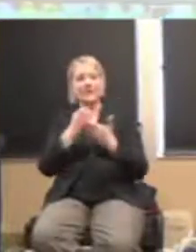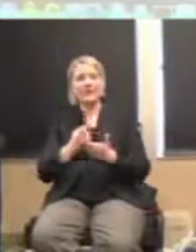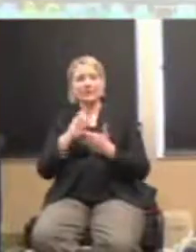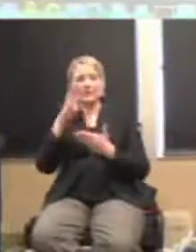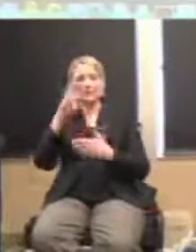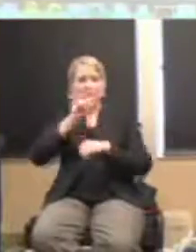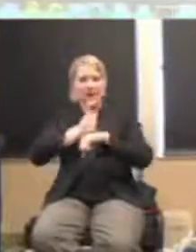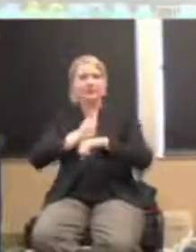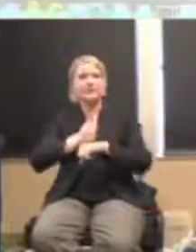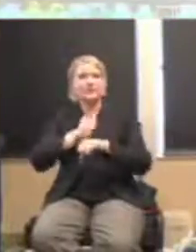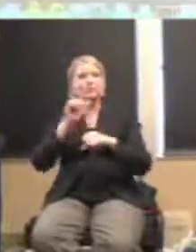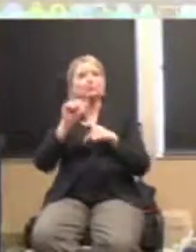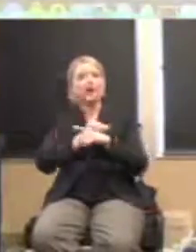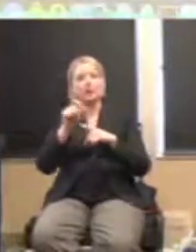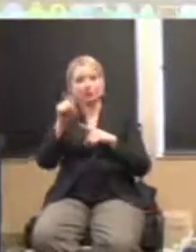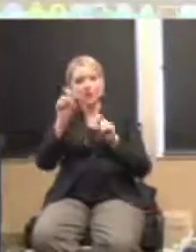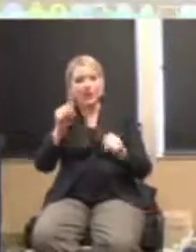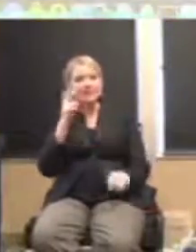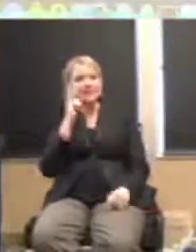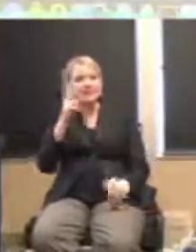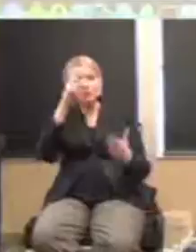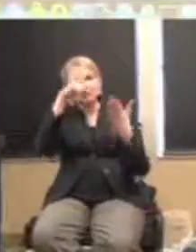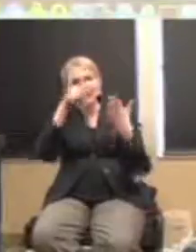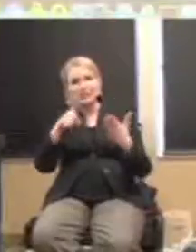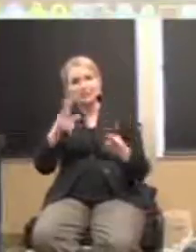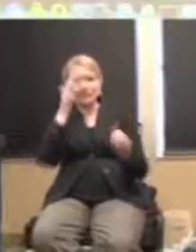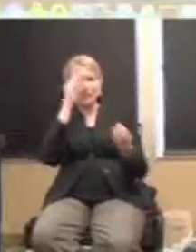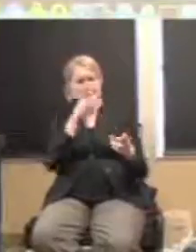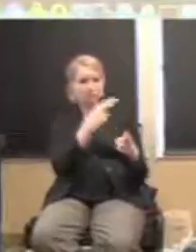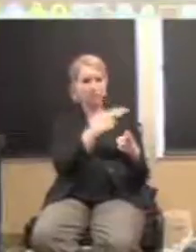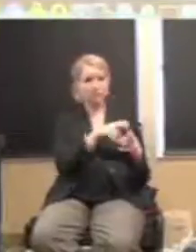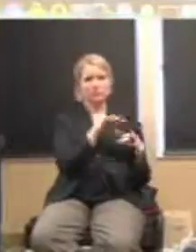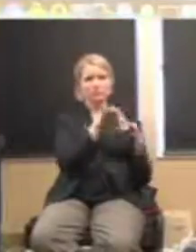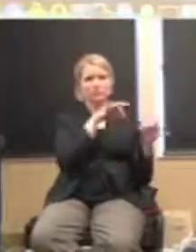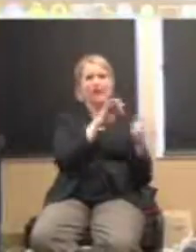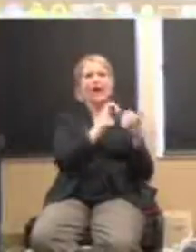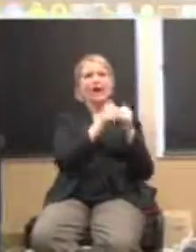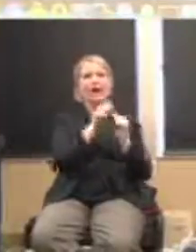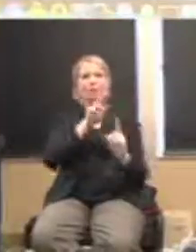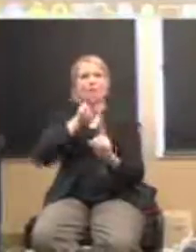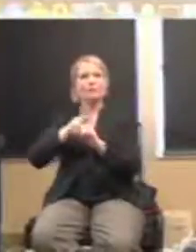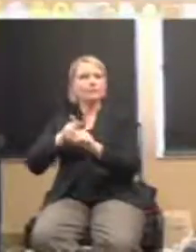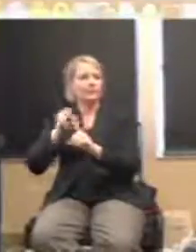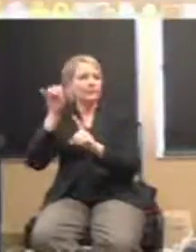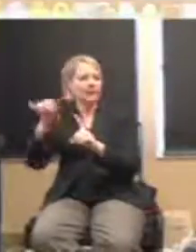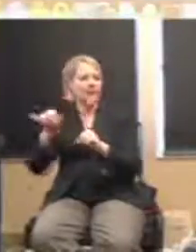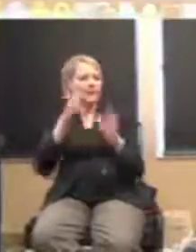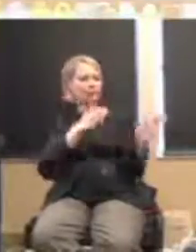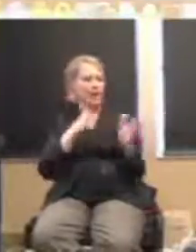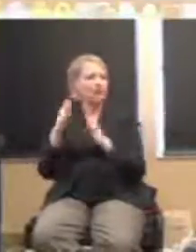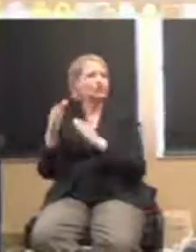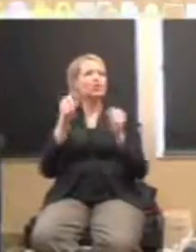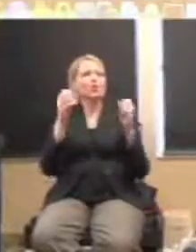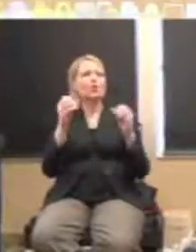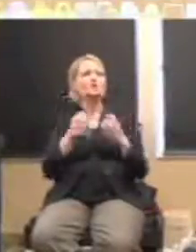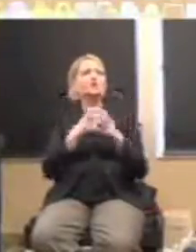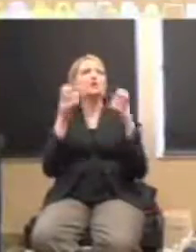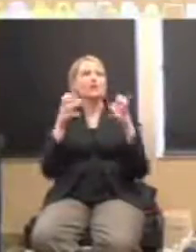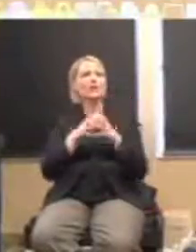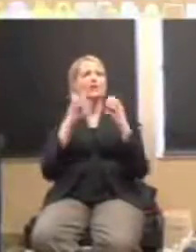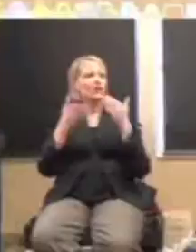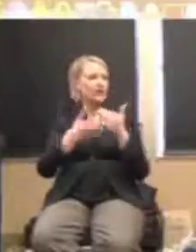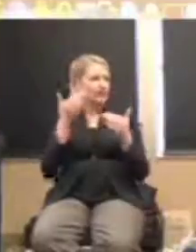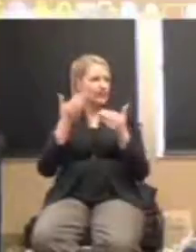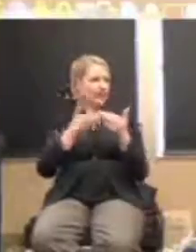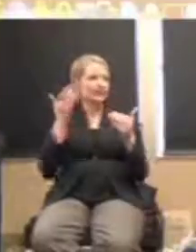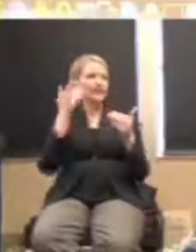are checklists and information, little briefs on how you can implement the strategy. So it's really, really, really easy